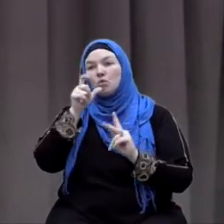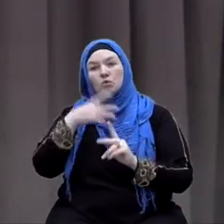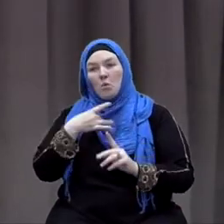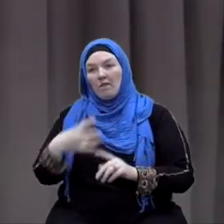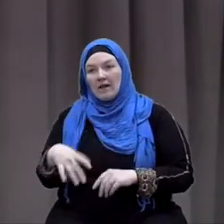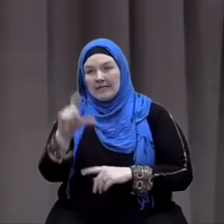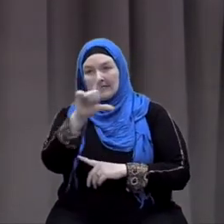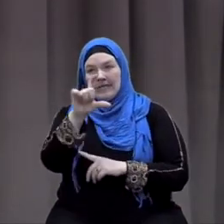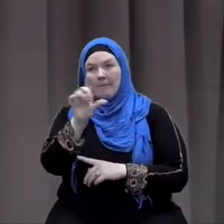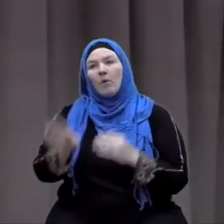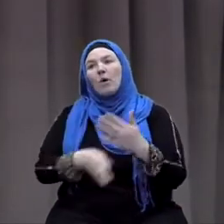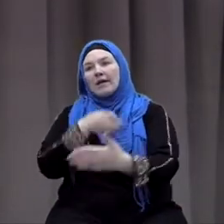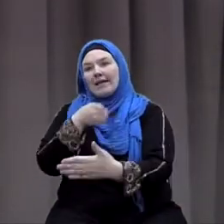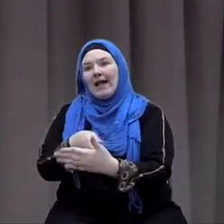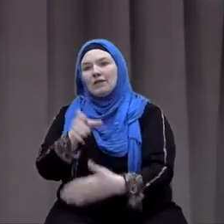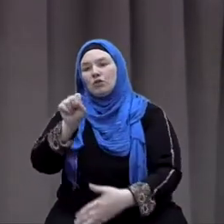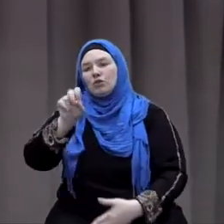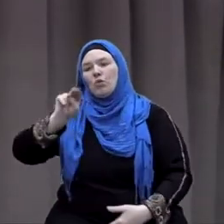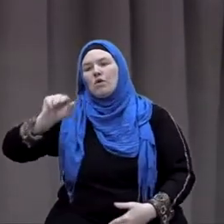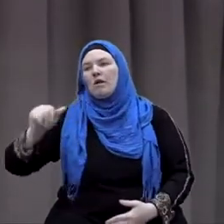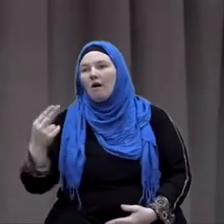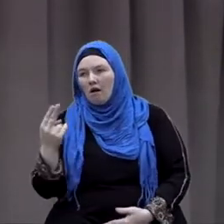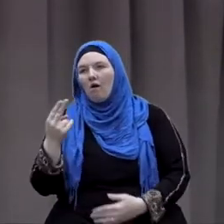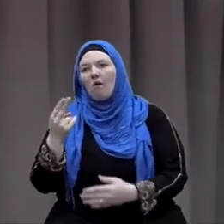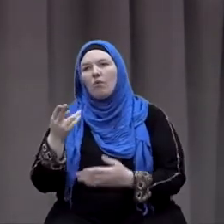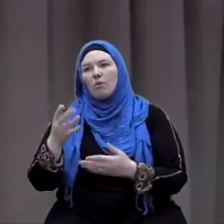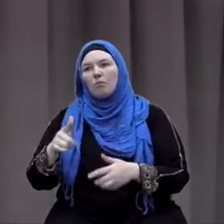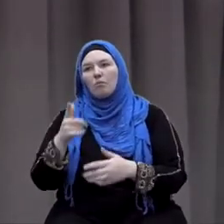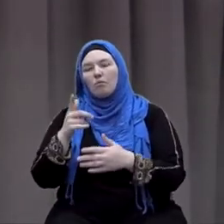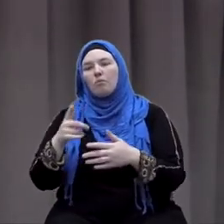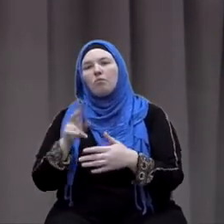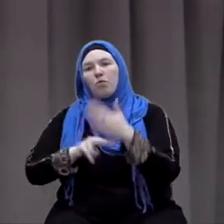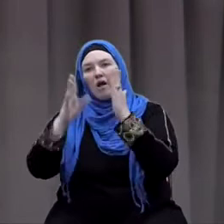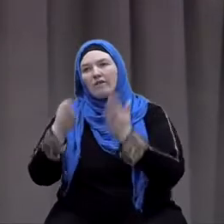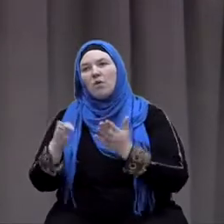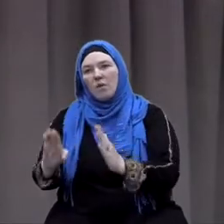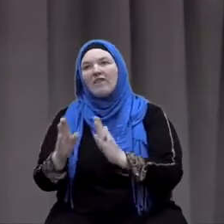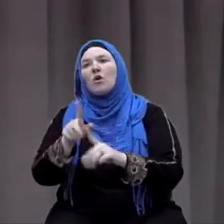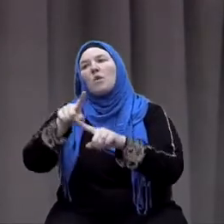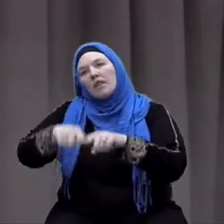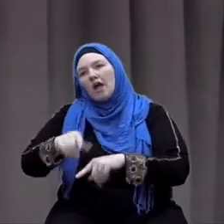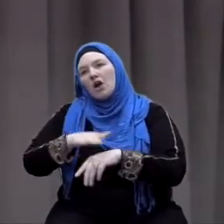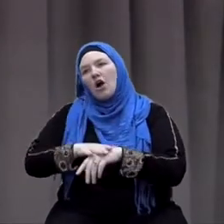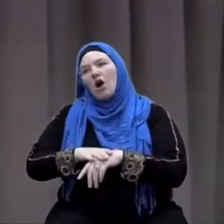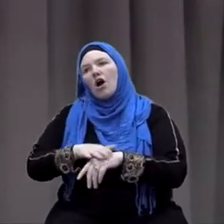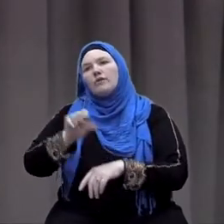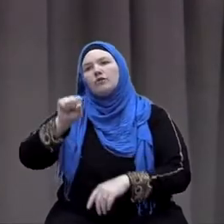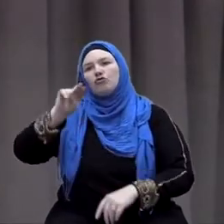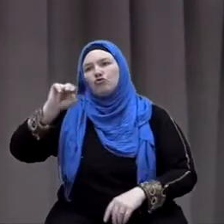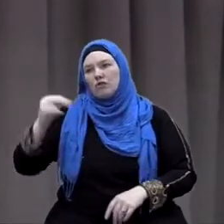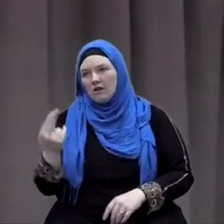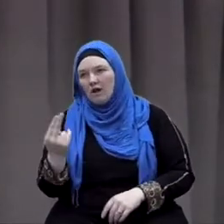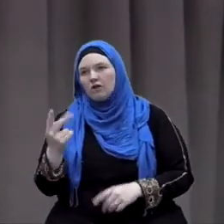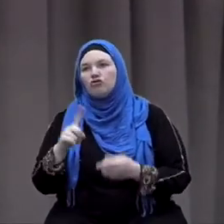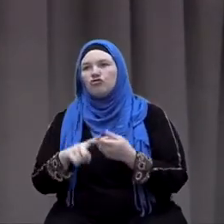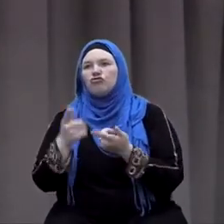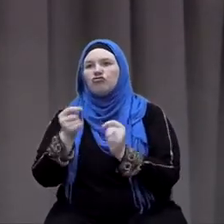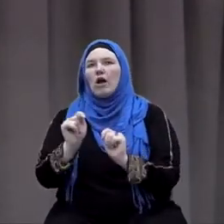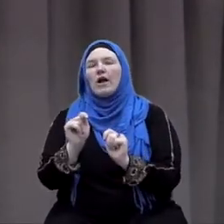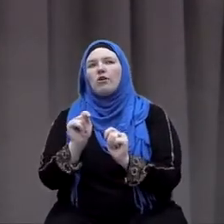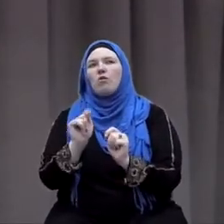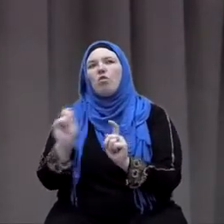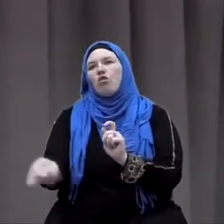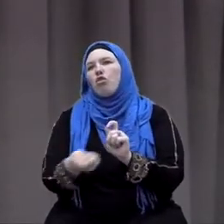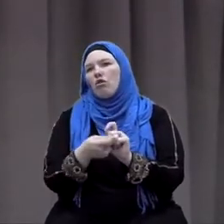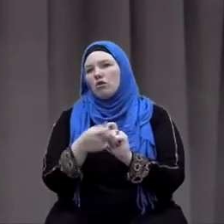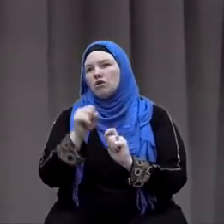as far as the sunnah is concerned, they are relying on the sunnah to attack the sunnah. It's just an amazing approach.